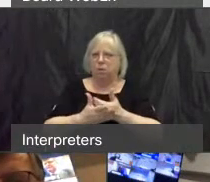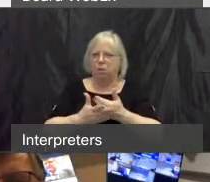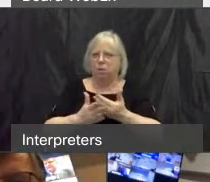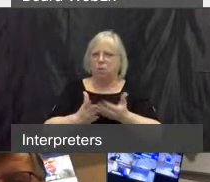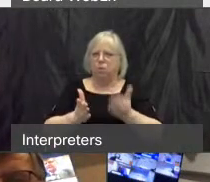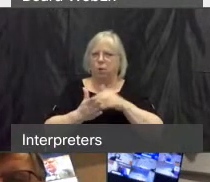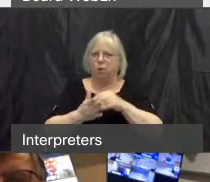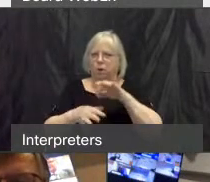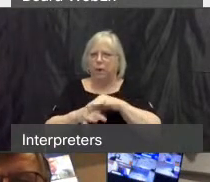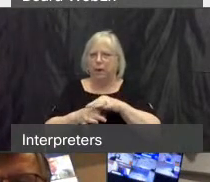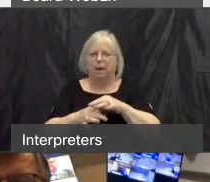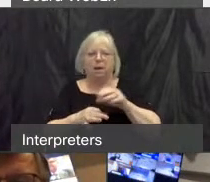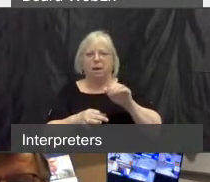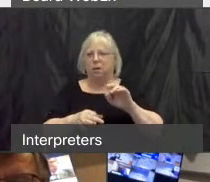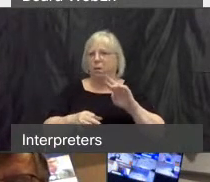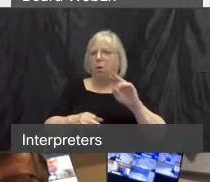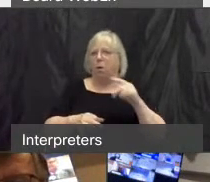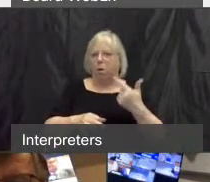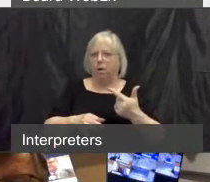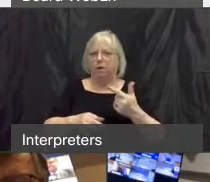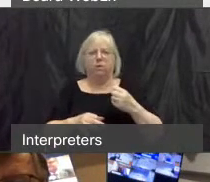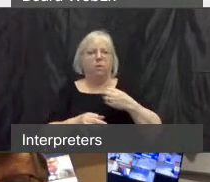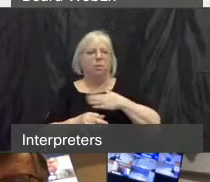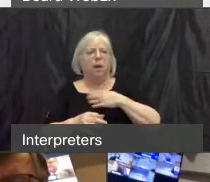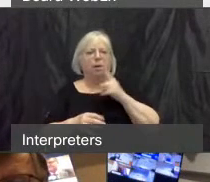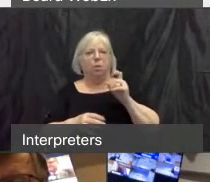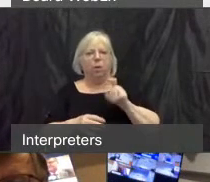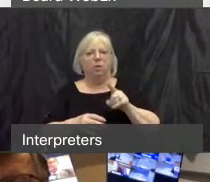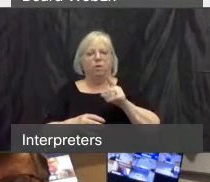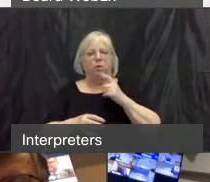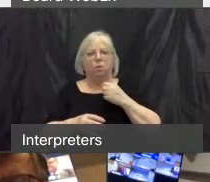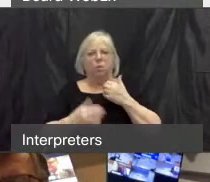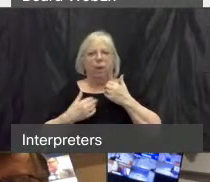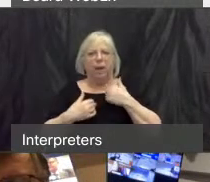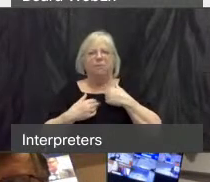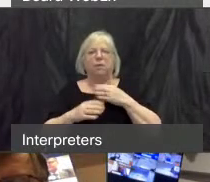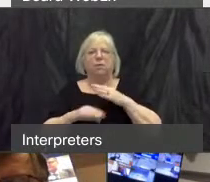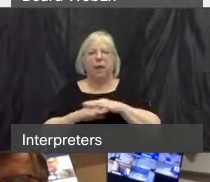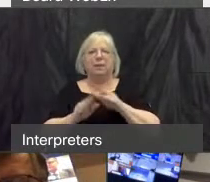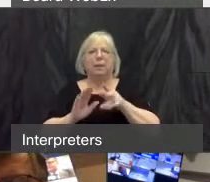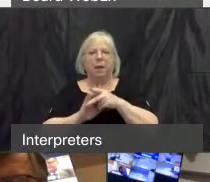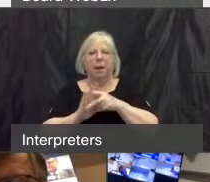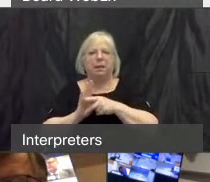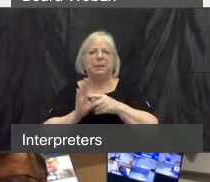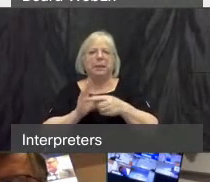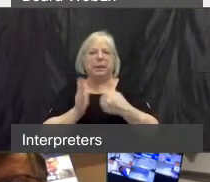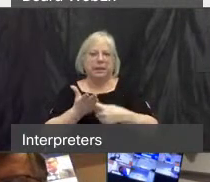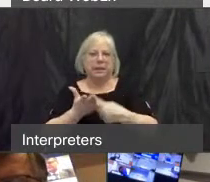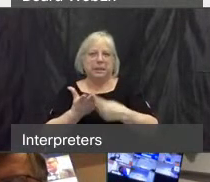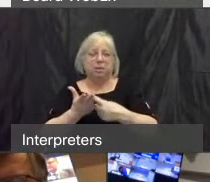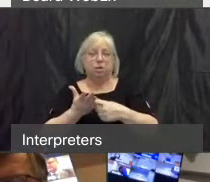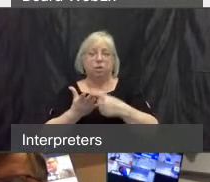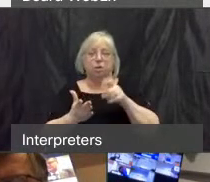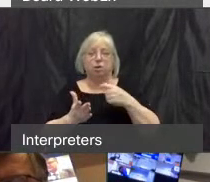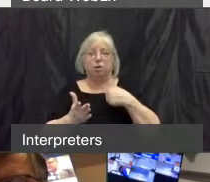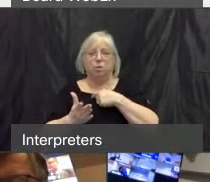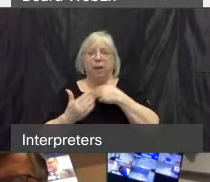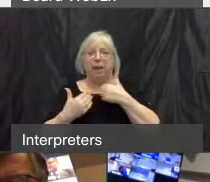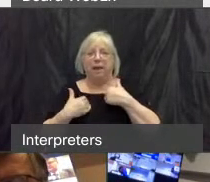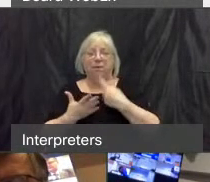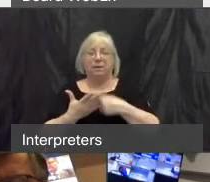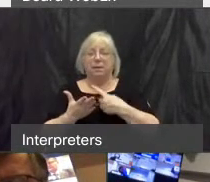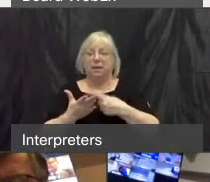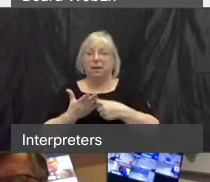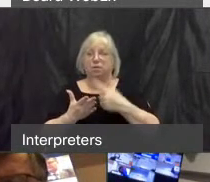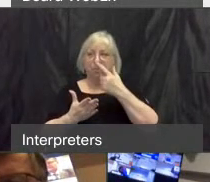renewed it in August. yeah. So my question is, we keep having this on as a policy discussion and agenda meeting. Should we not be having this